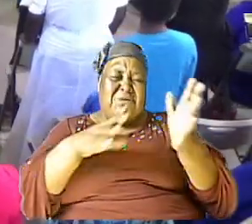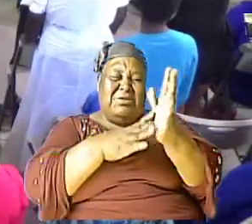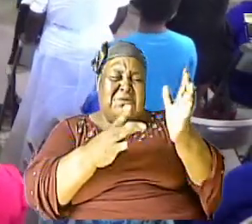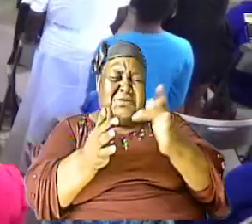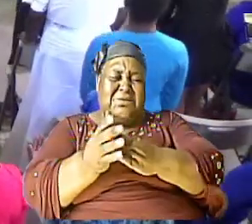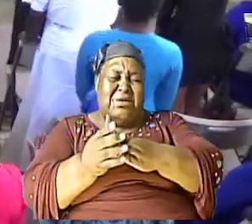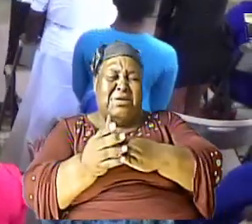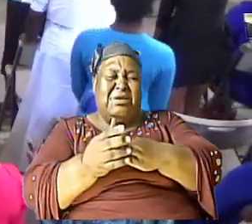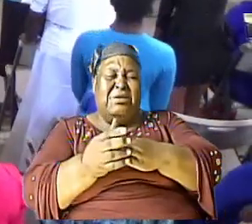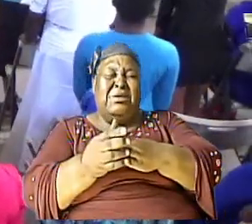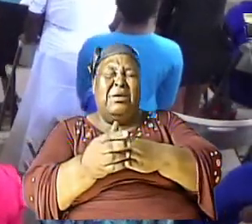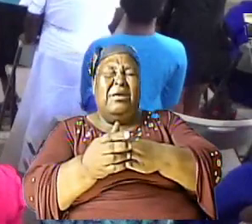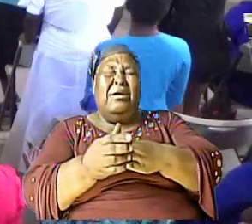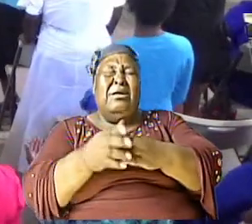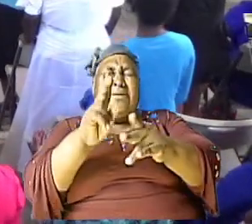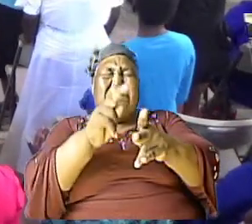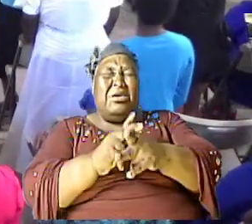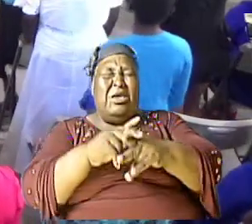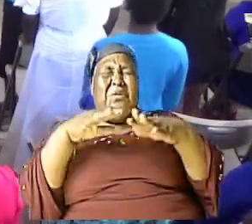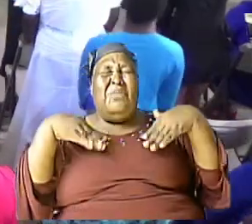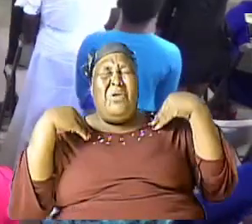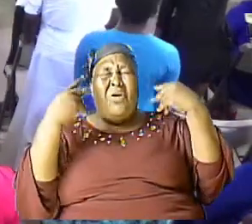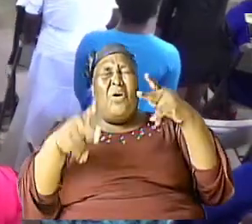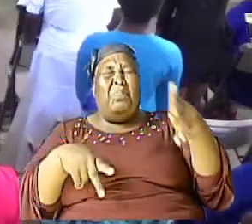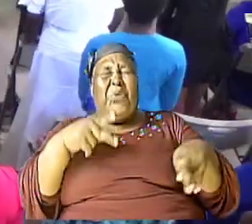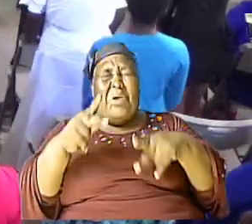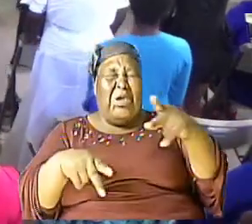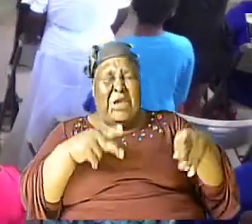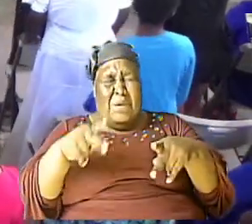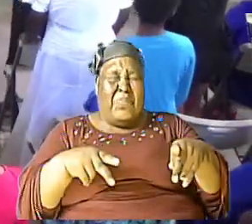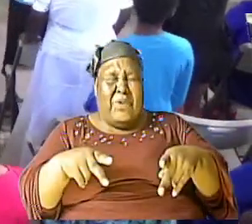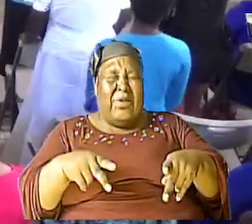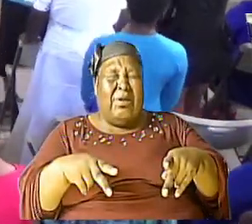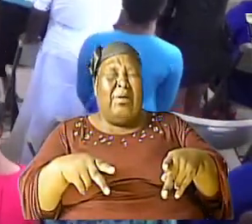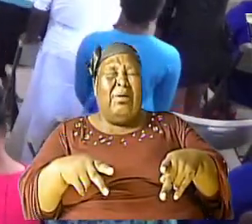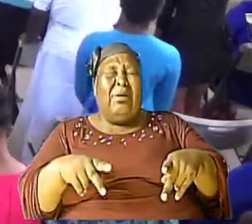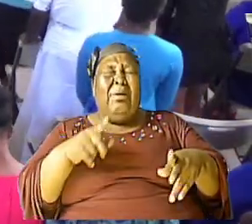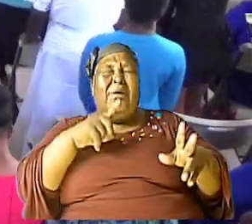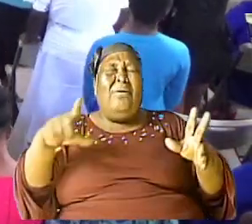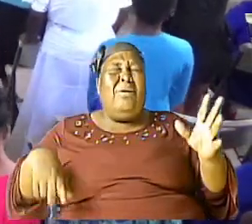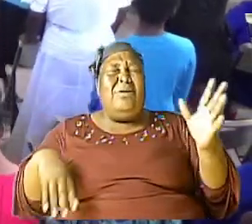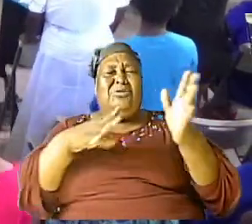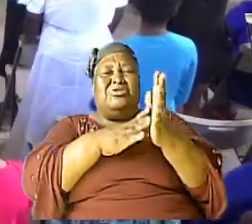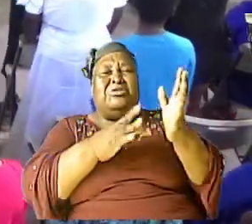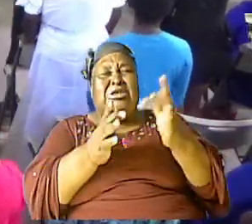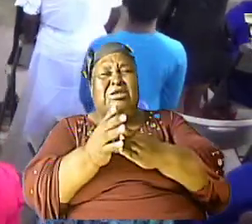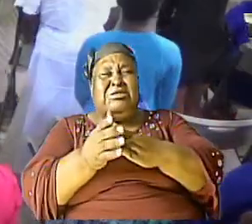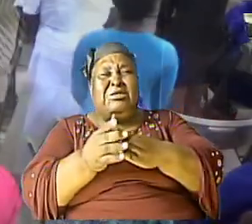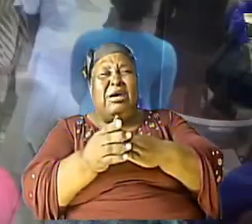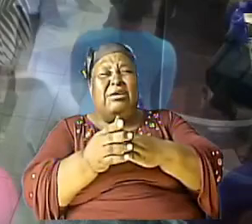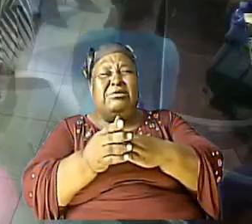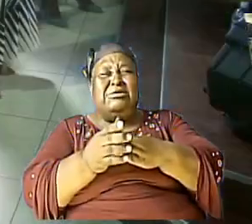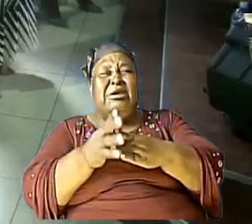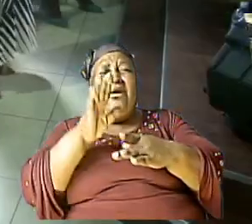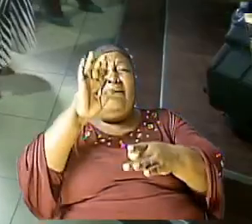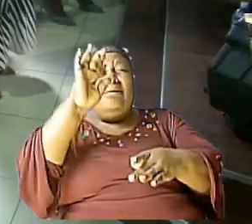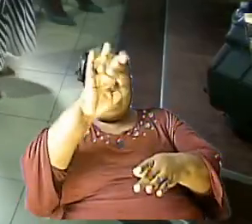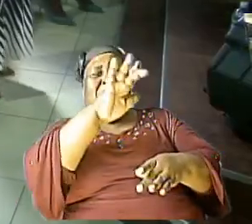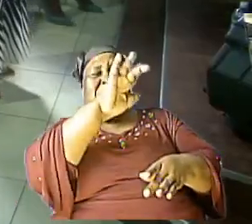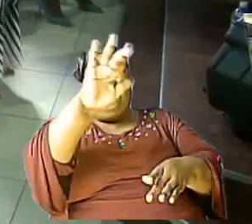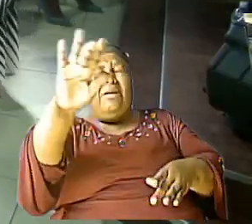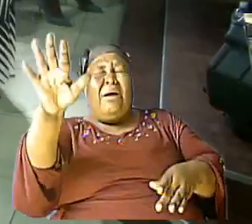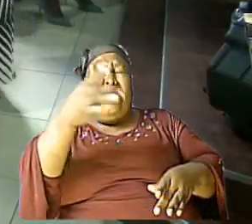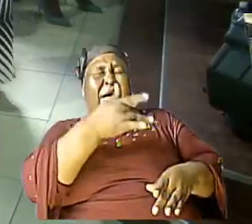acquire. I pray that you will open the windows of heaven. I pray that you will pour out as only you